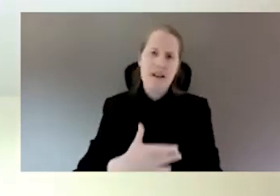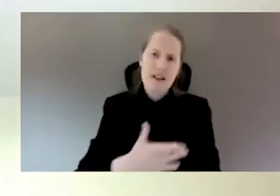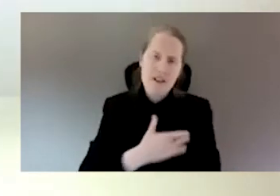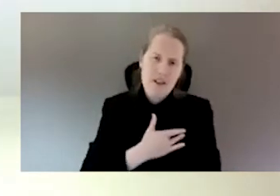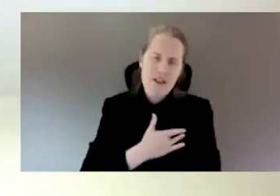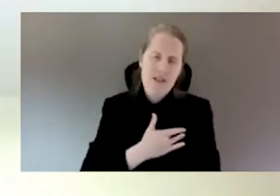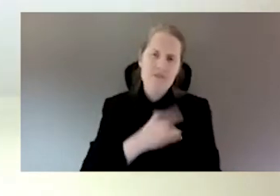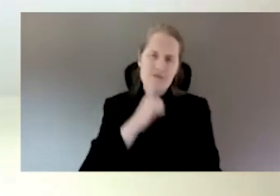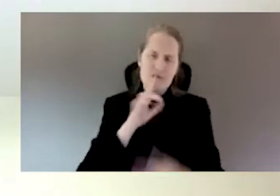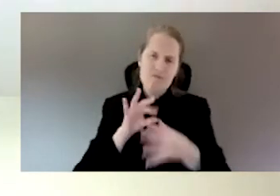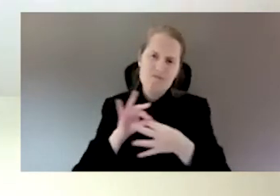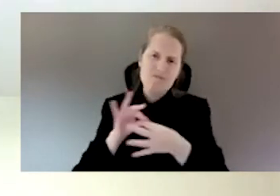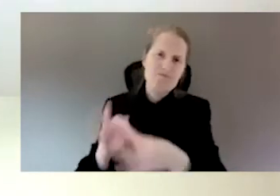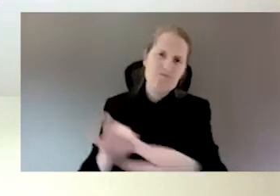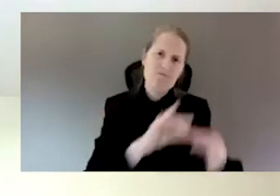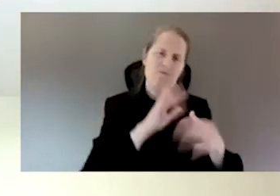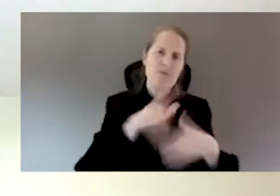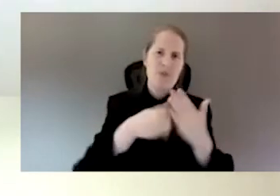to all of you